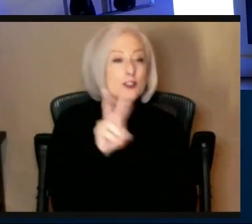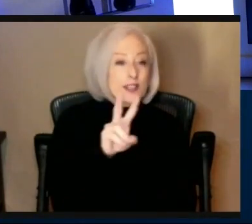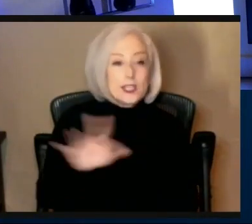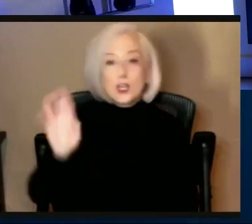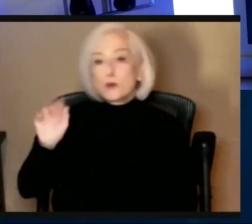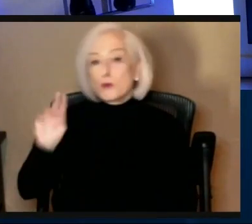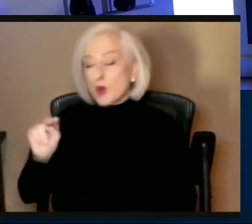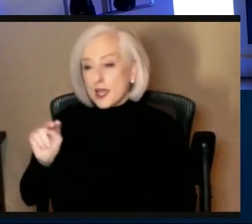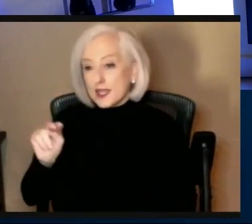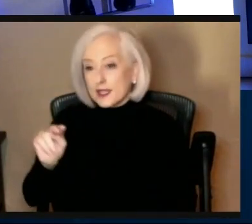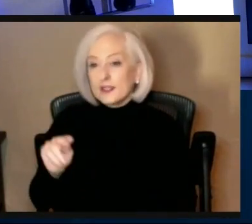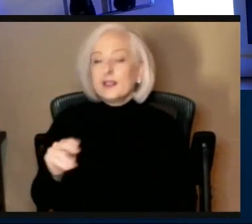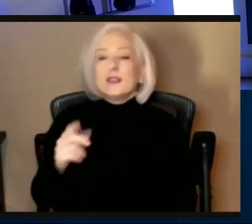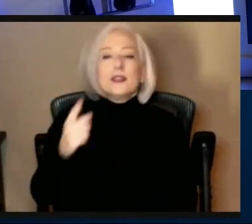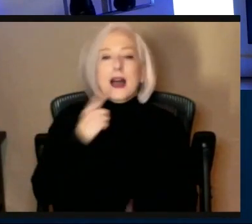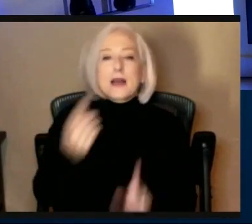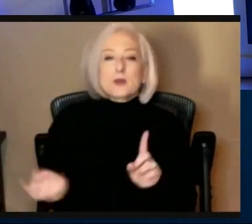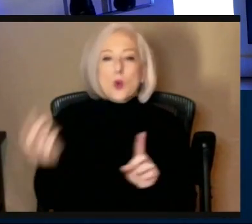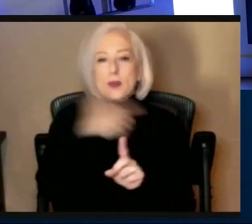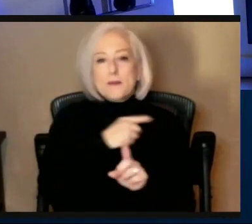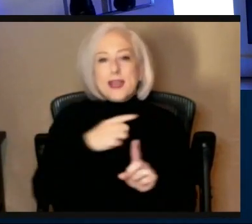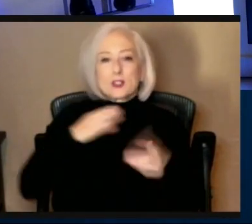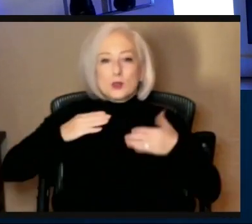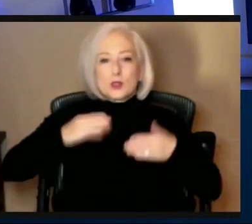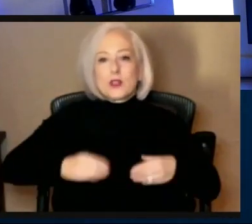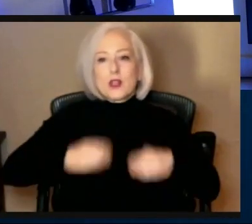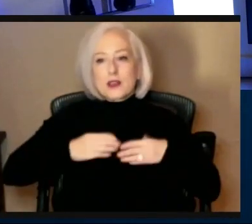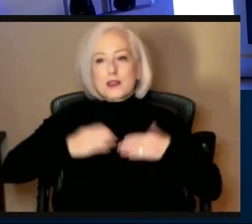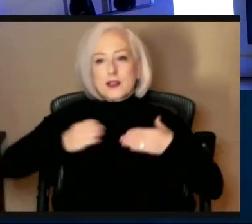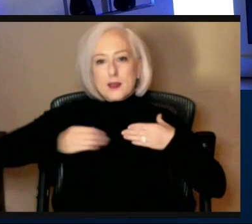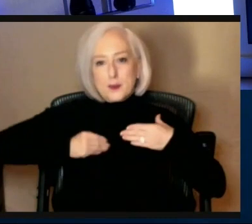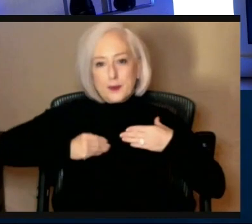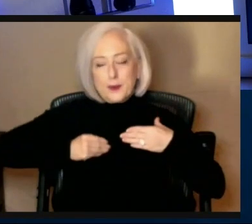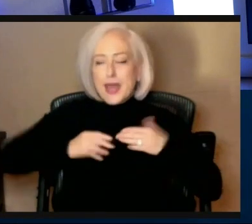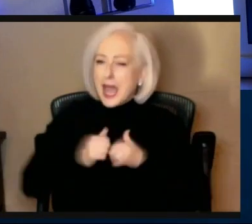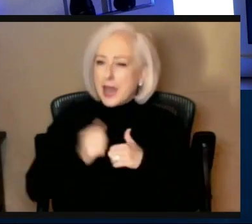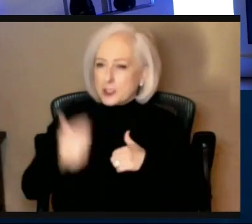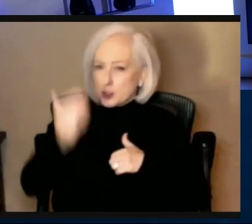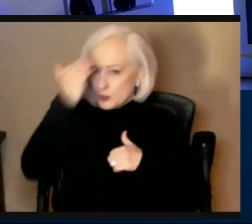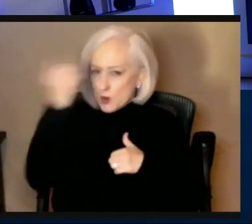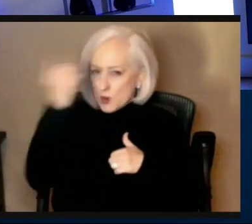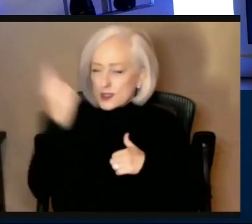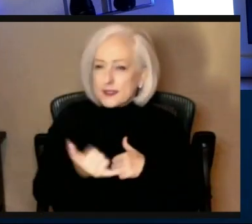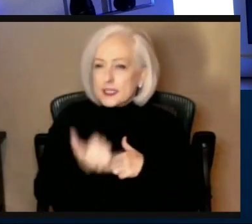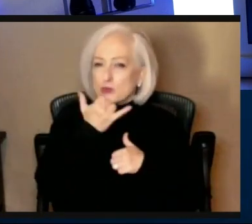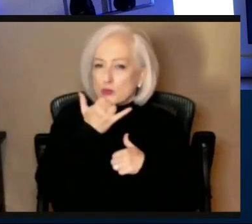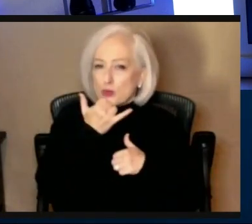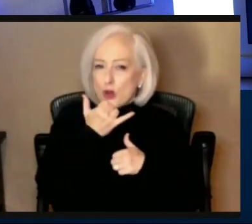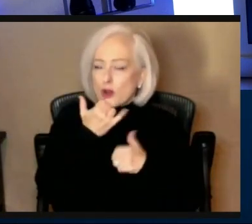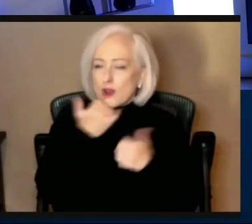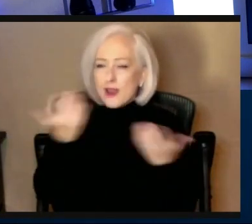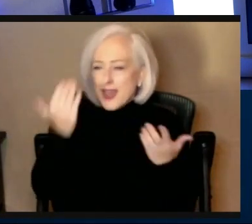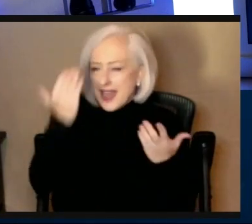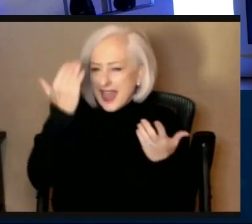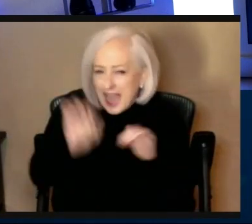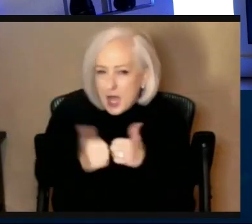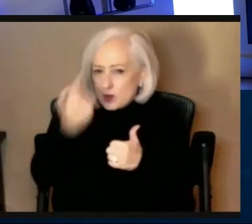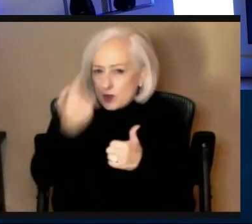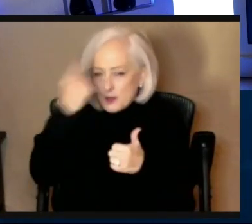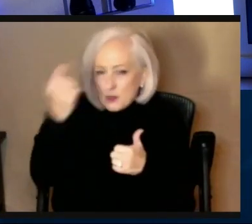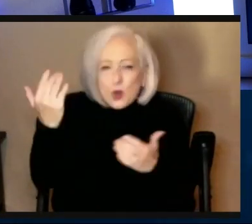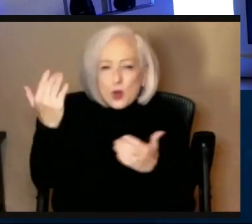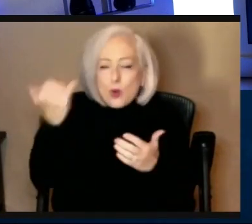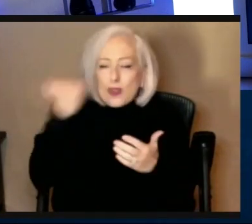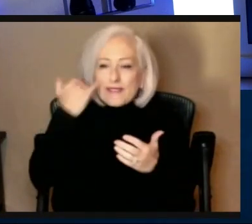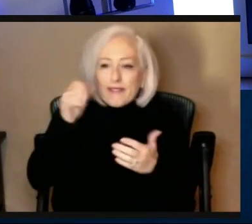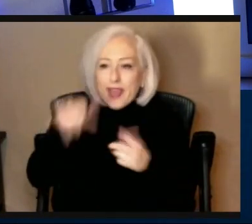keep going back to a collapsed lung. That just sounds so darn serious. Yeah. How did you know that there was something wrong? How would someone know if they were having a collapsed lung? I want to ask you,